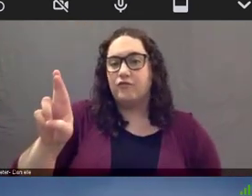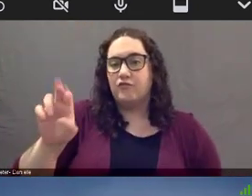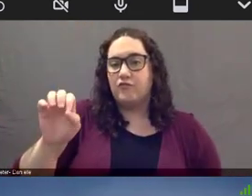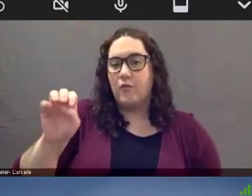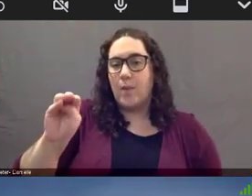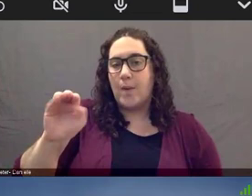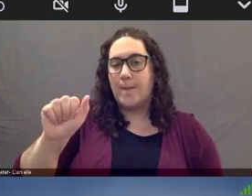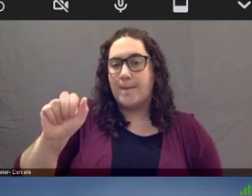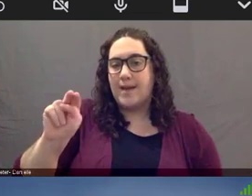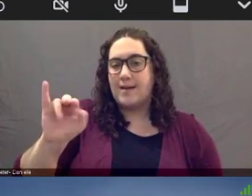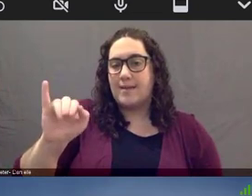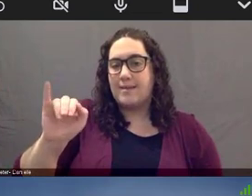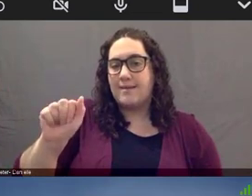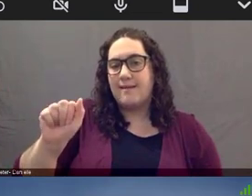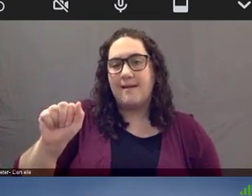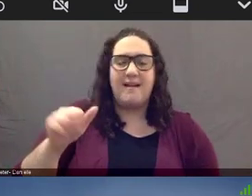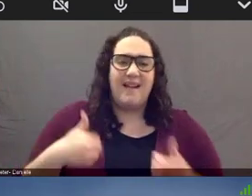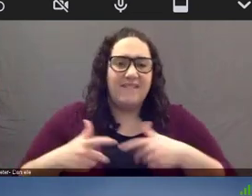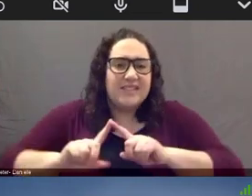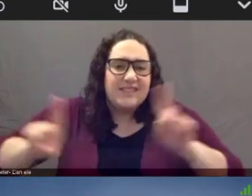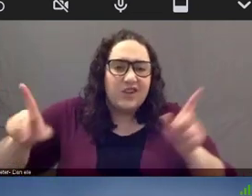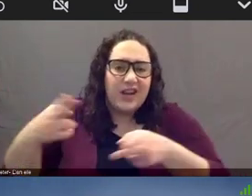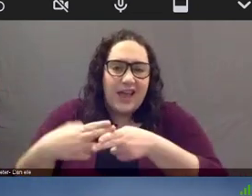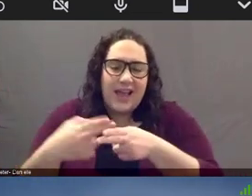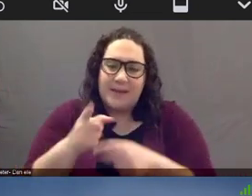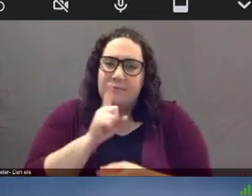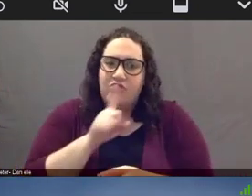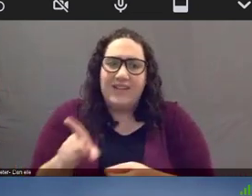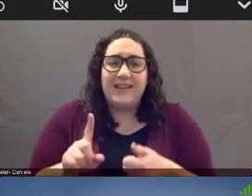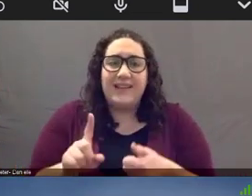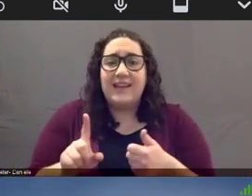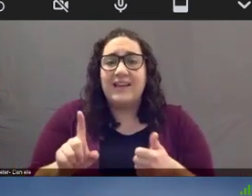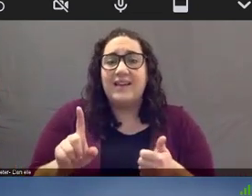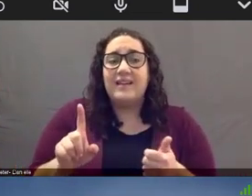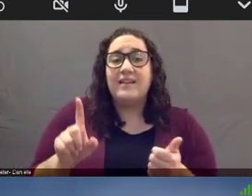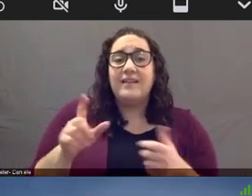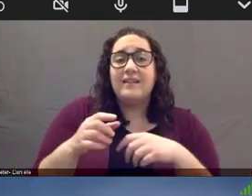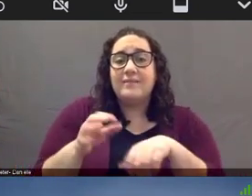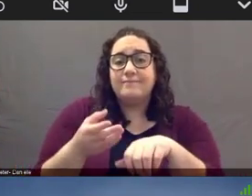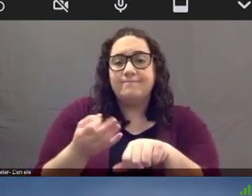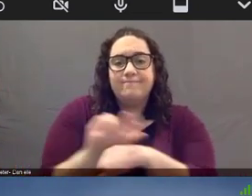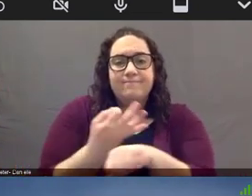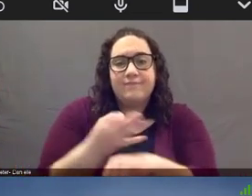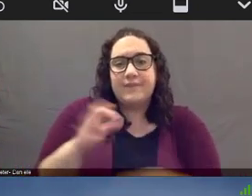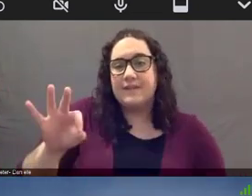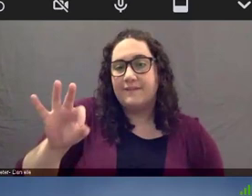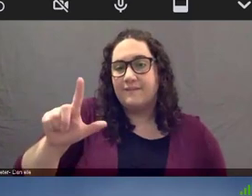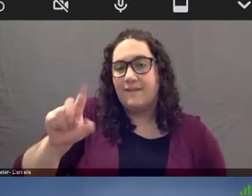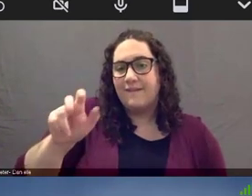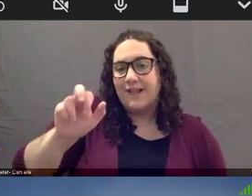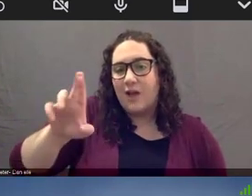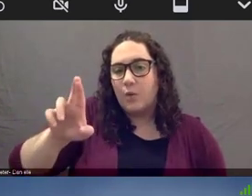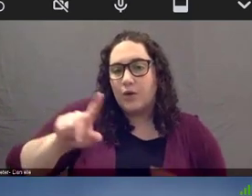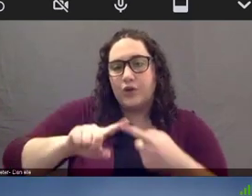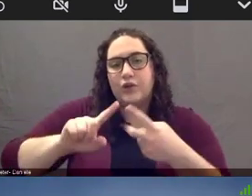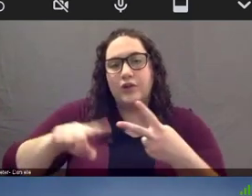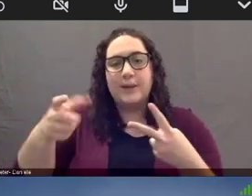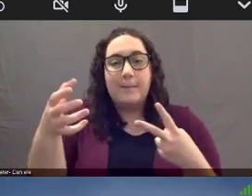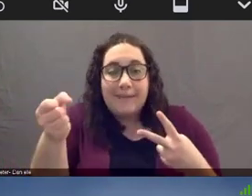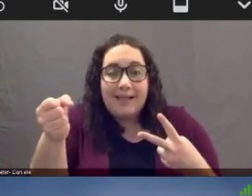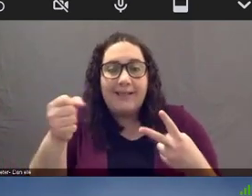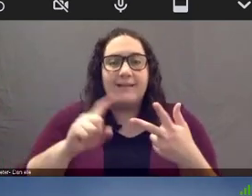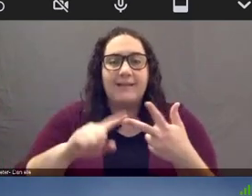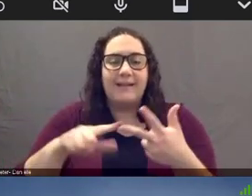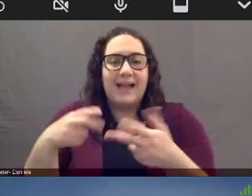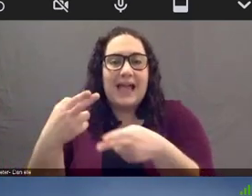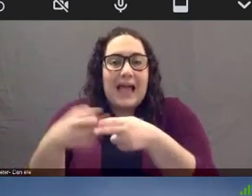1 cup of flour, 1 cup of milk, and 2 eggs, or you can scale it however you want, then you'll get very nice crepes. So